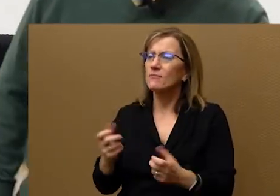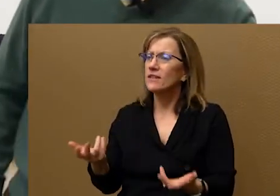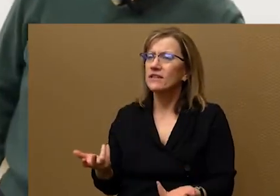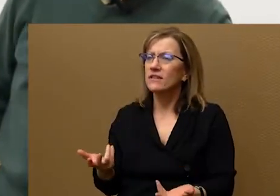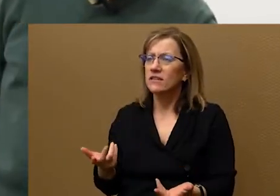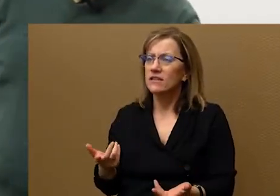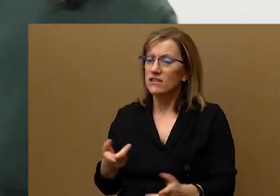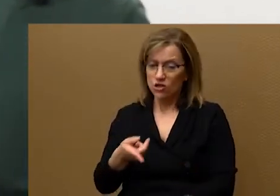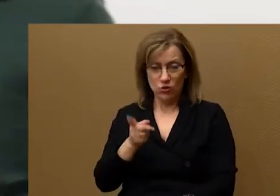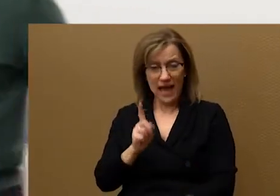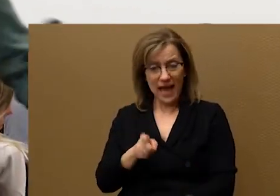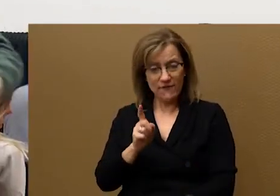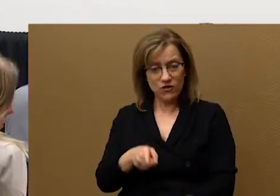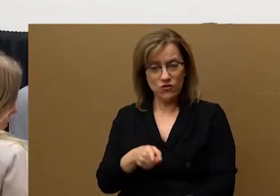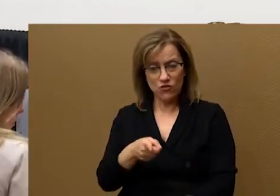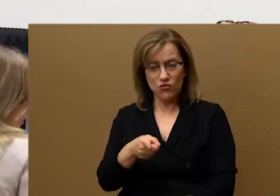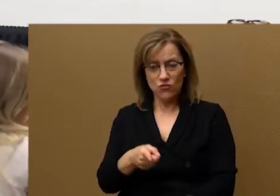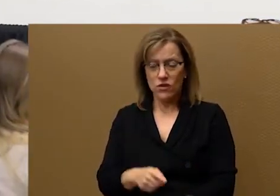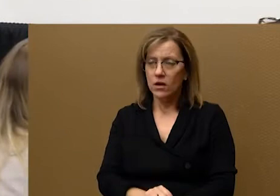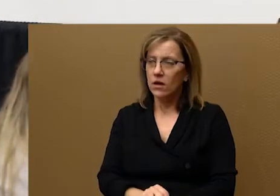have to.